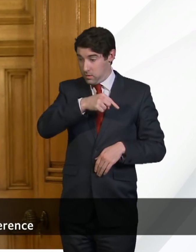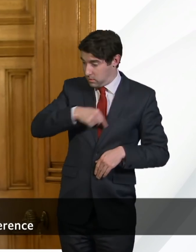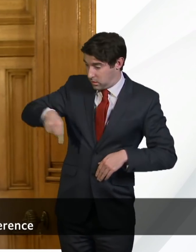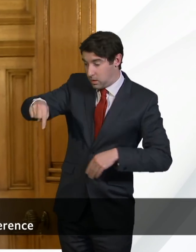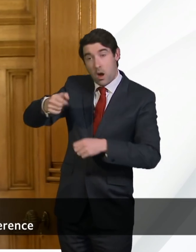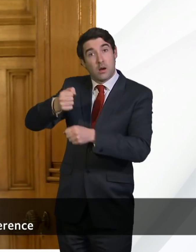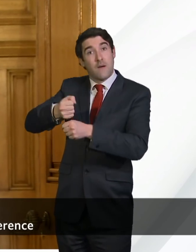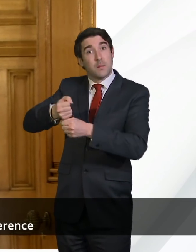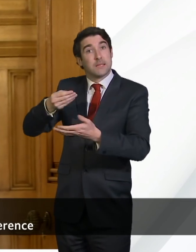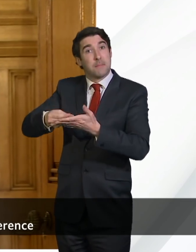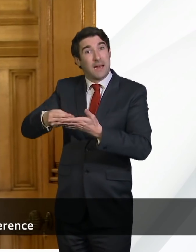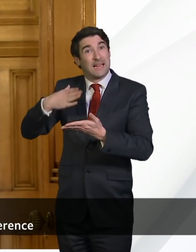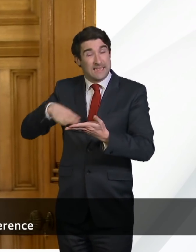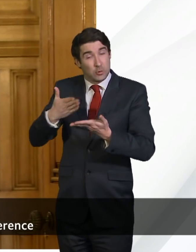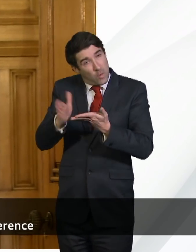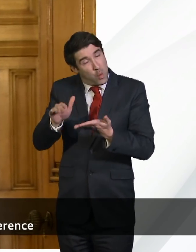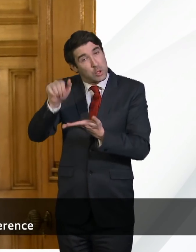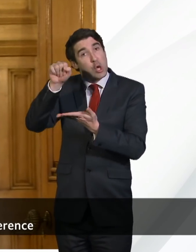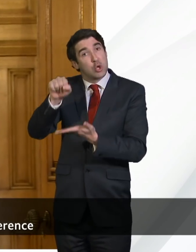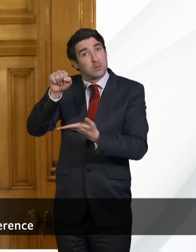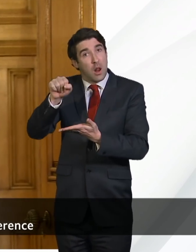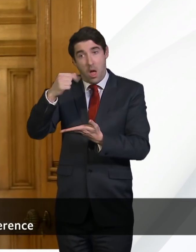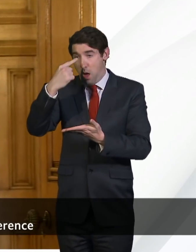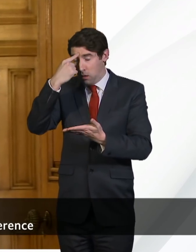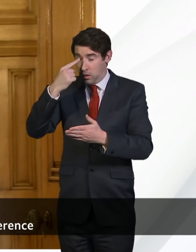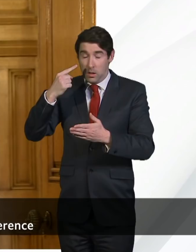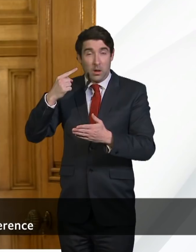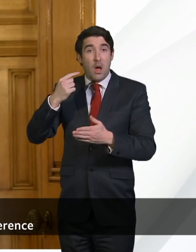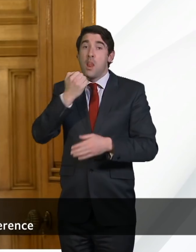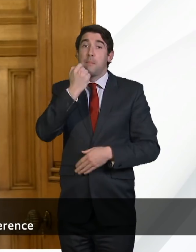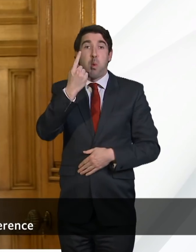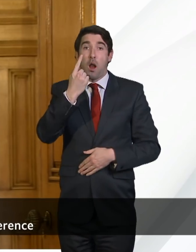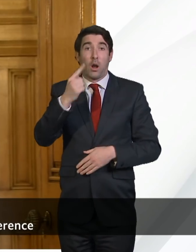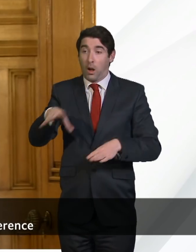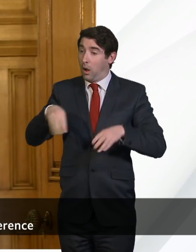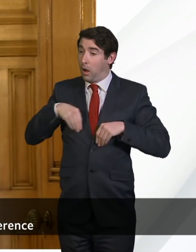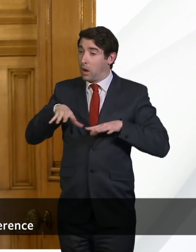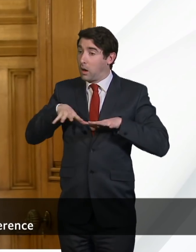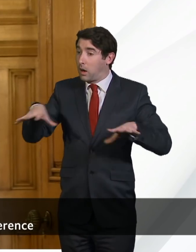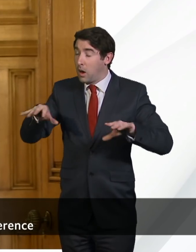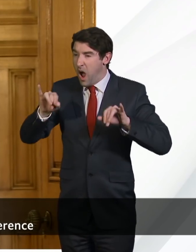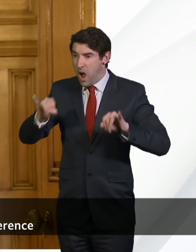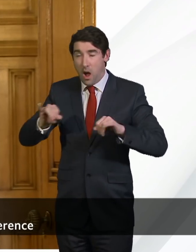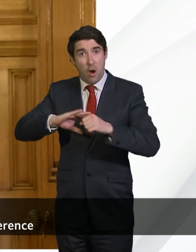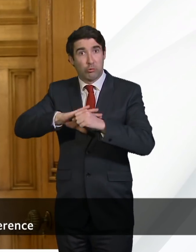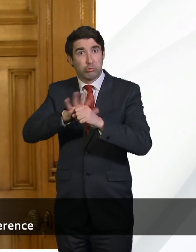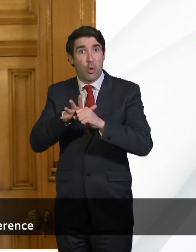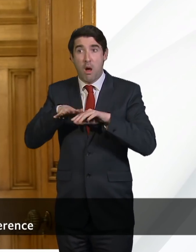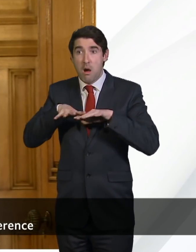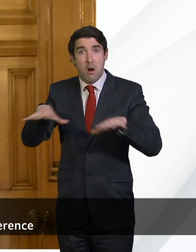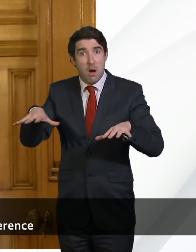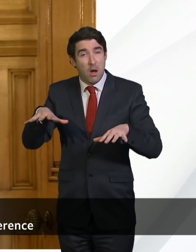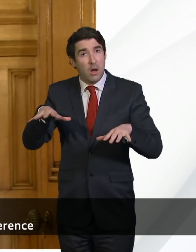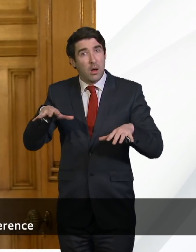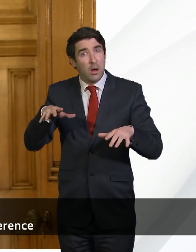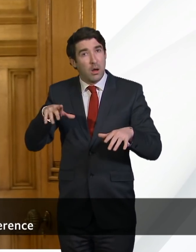has taken through to the measures taken by the Bank of England. We want to make sure that we're in the best position, not just to see